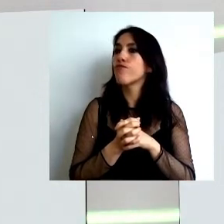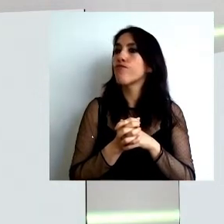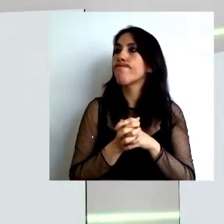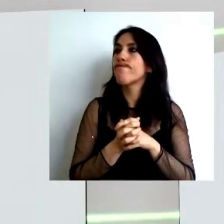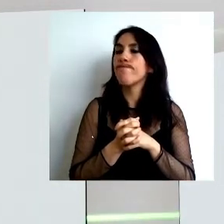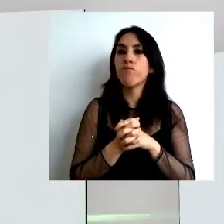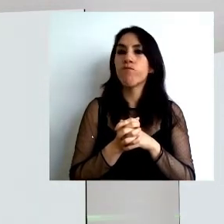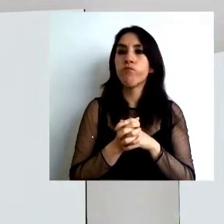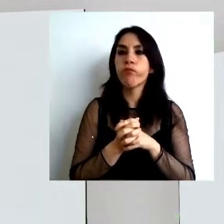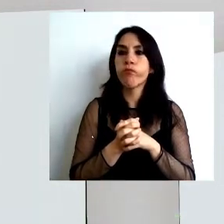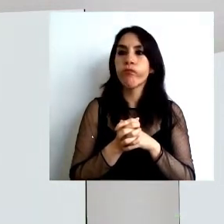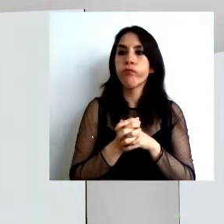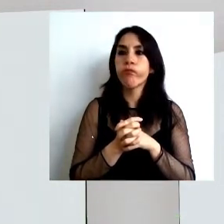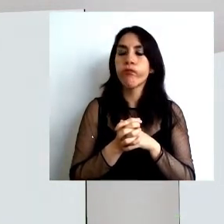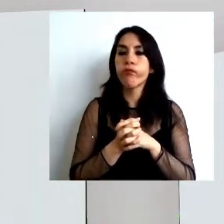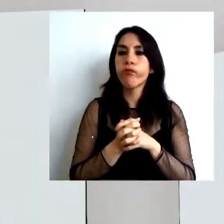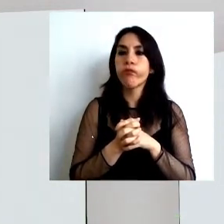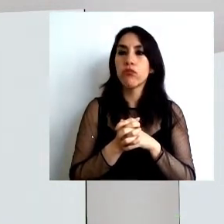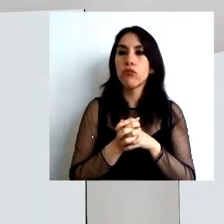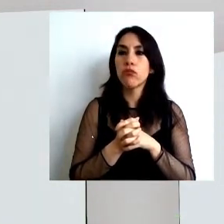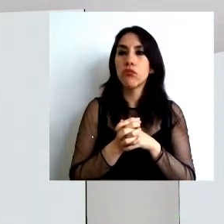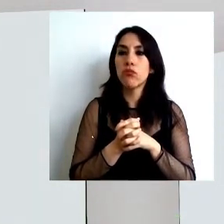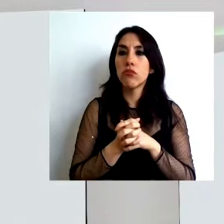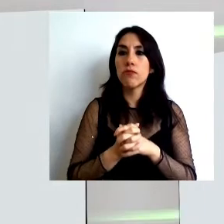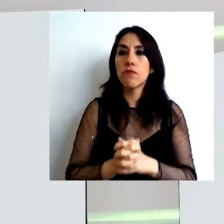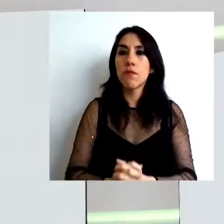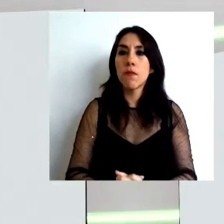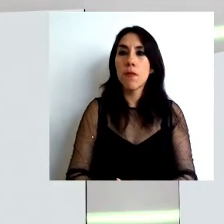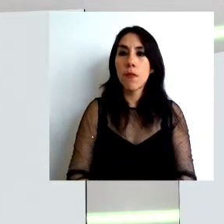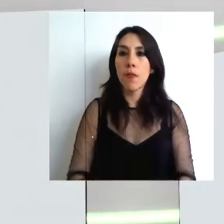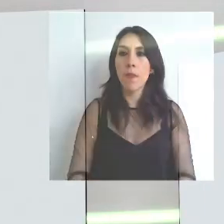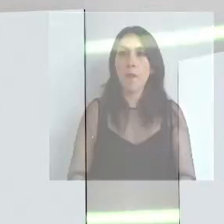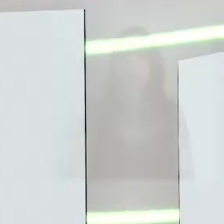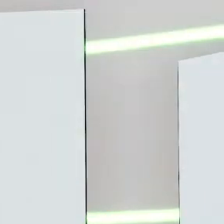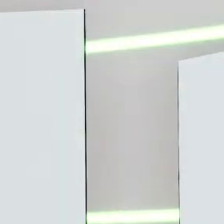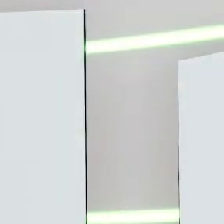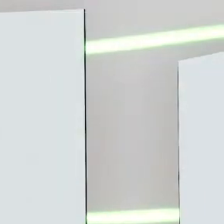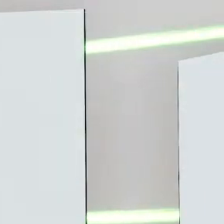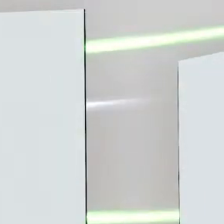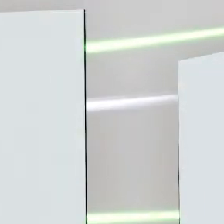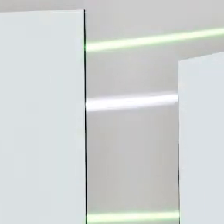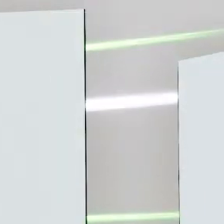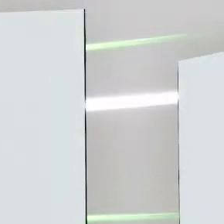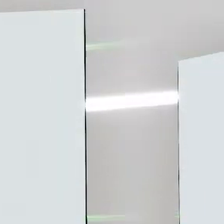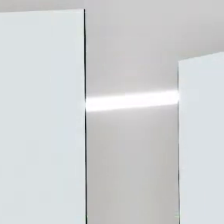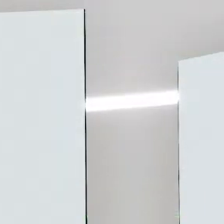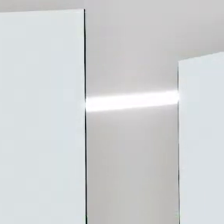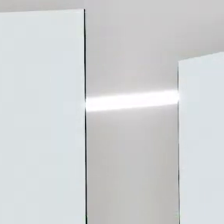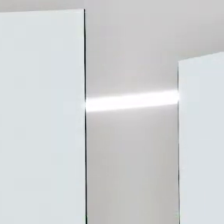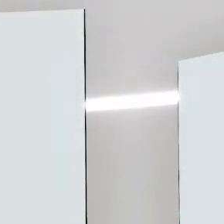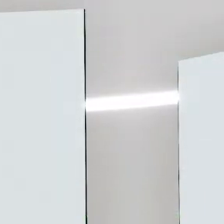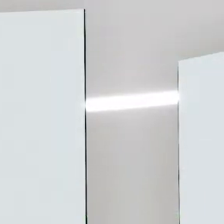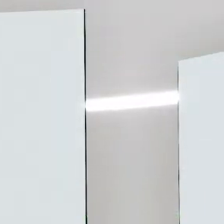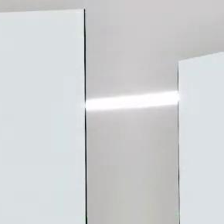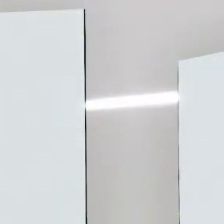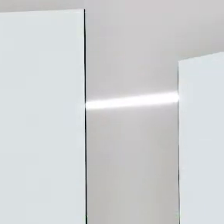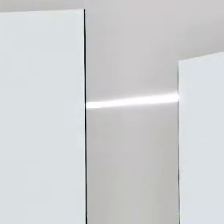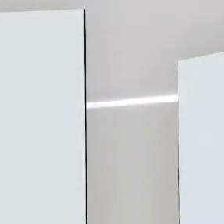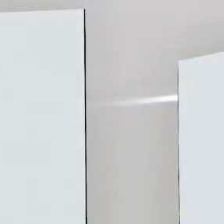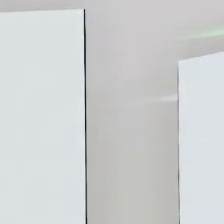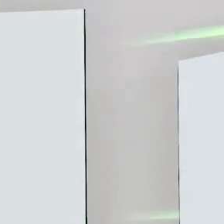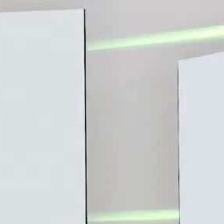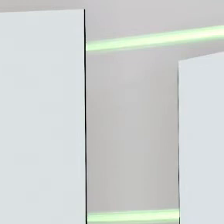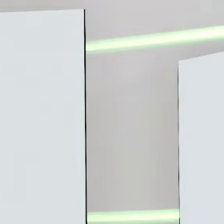societal problems with innovative and systemic solutions. We select, connect, and provide